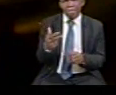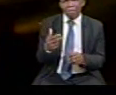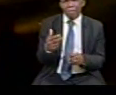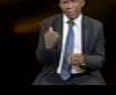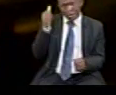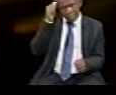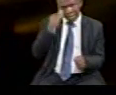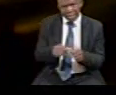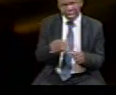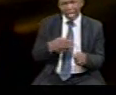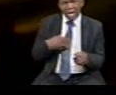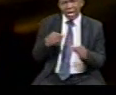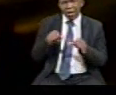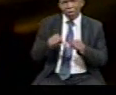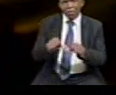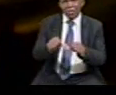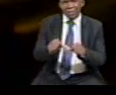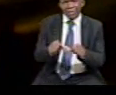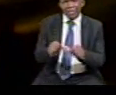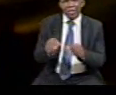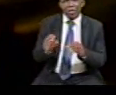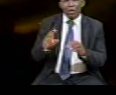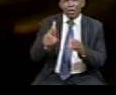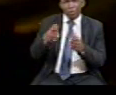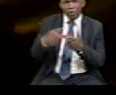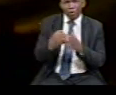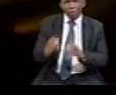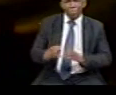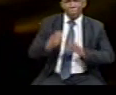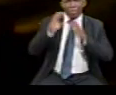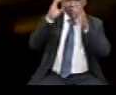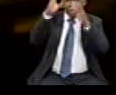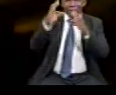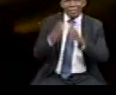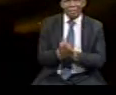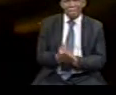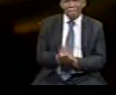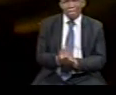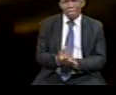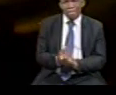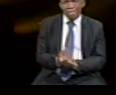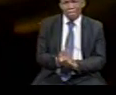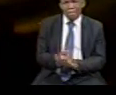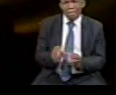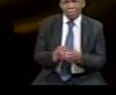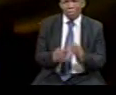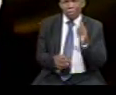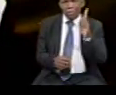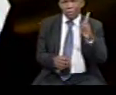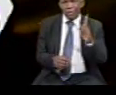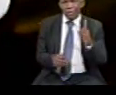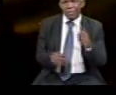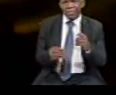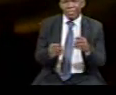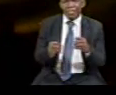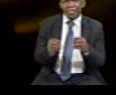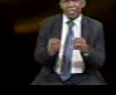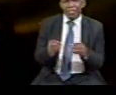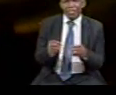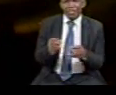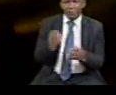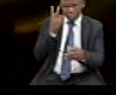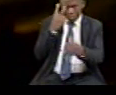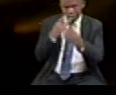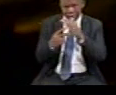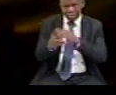constant commitment. Point number one, the prediction of Christ's certain return. In Mark chapter 13,